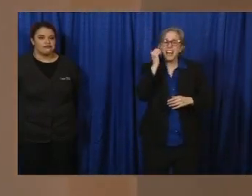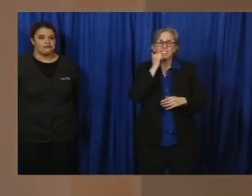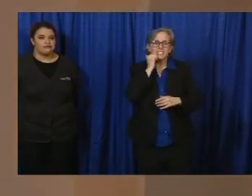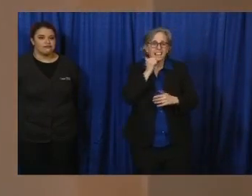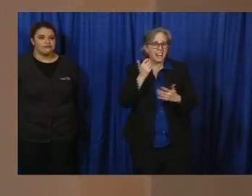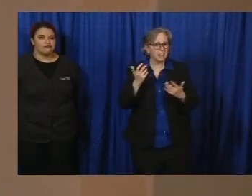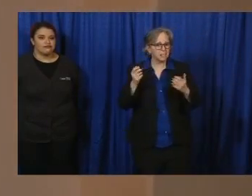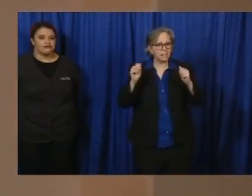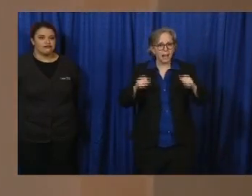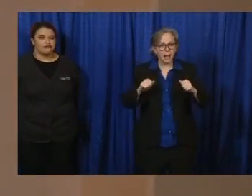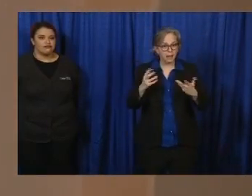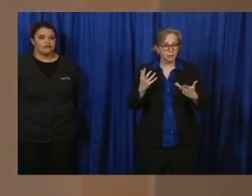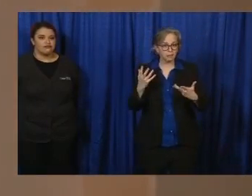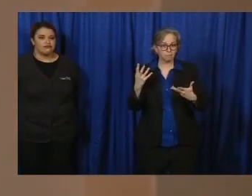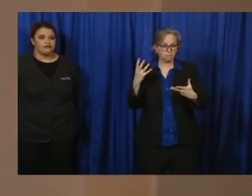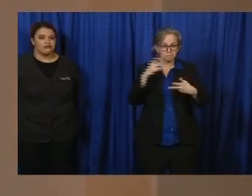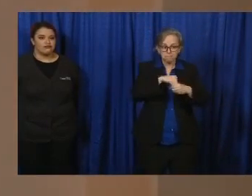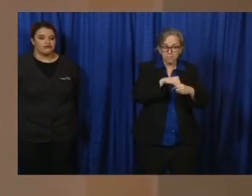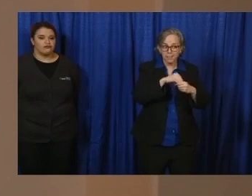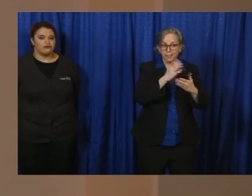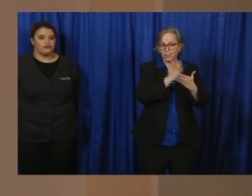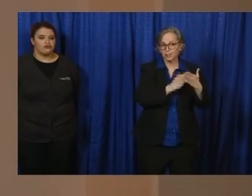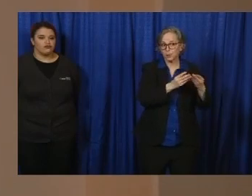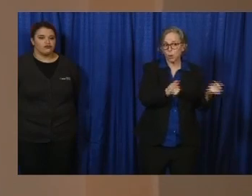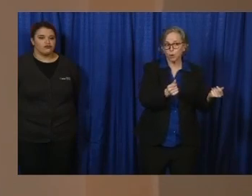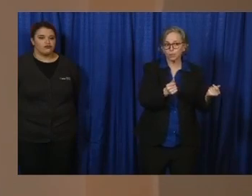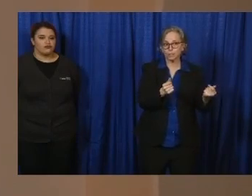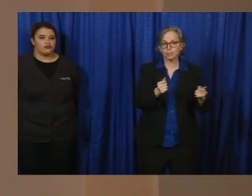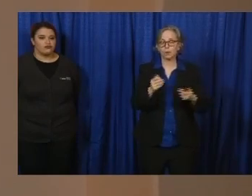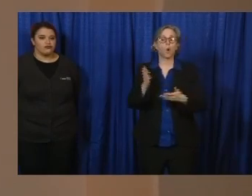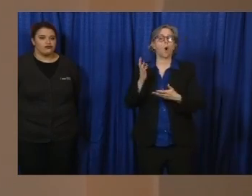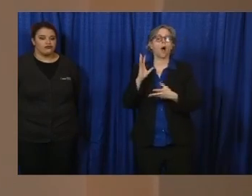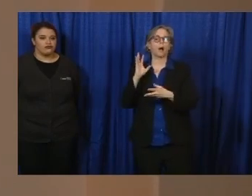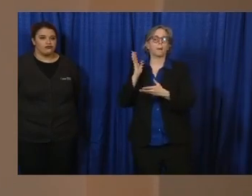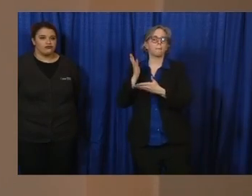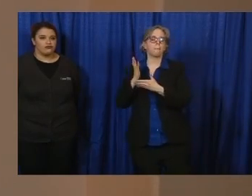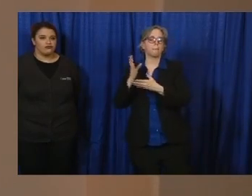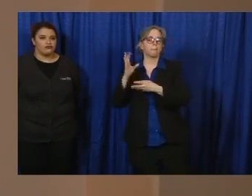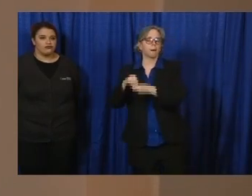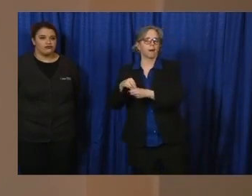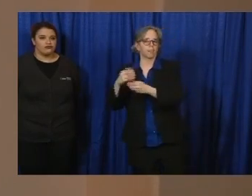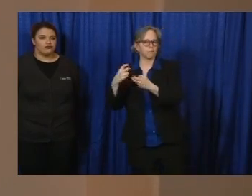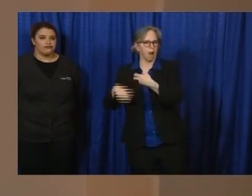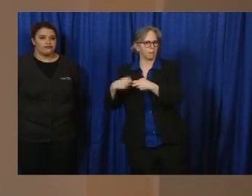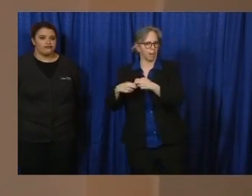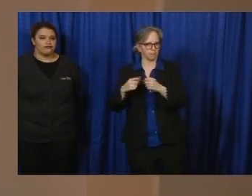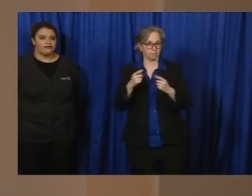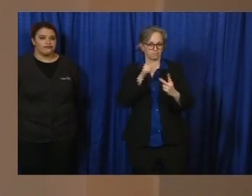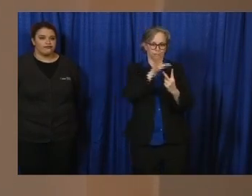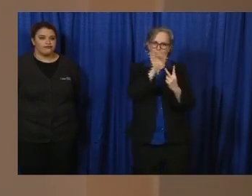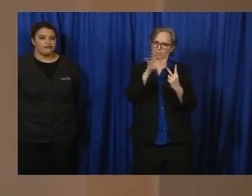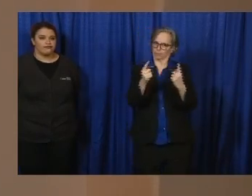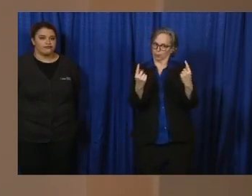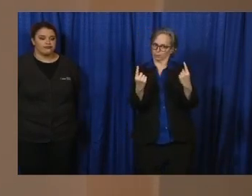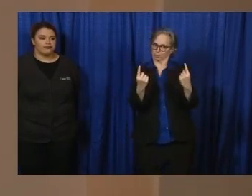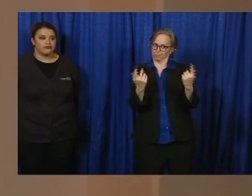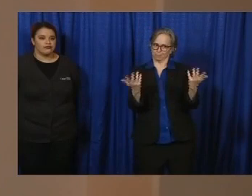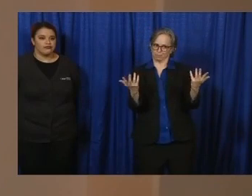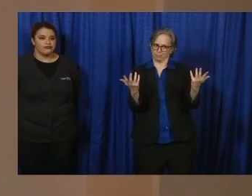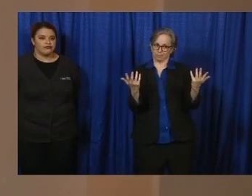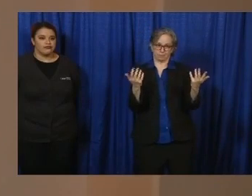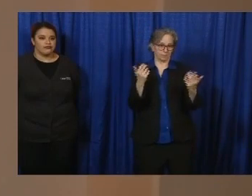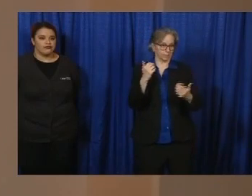say this over and over again. The governor and the director have issued orders and advisories and everything,